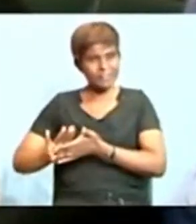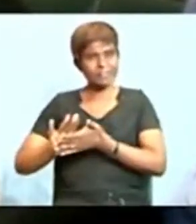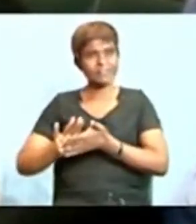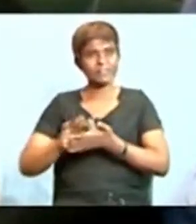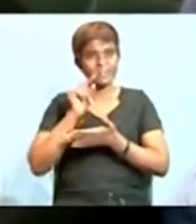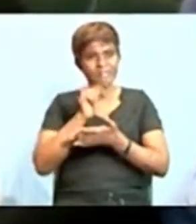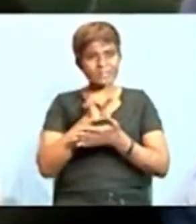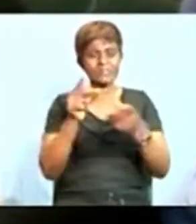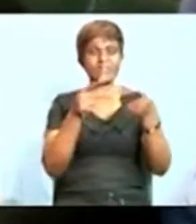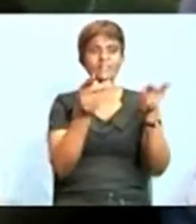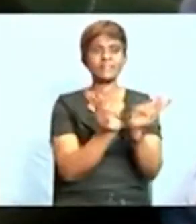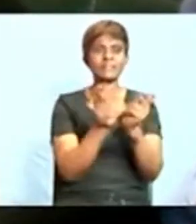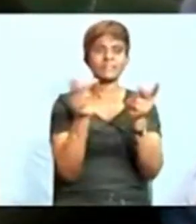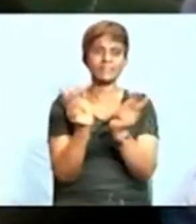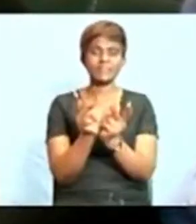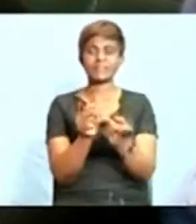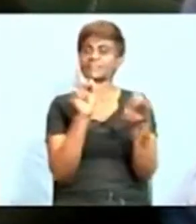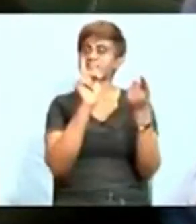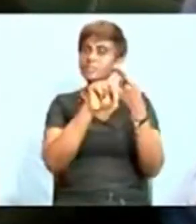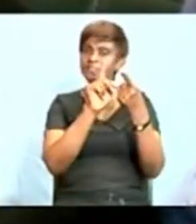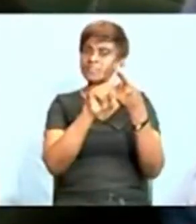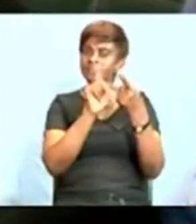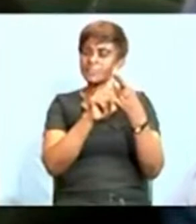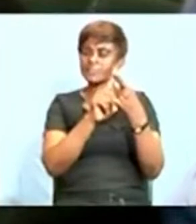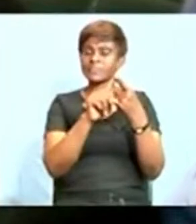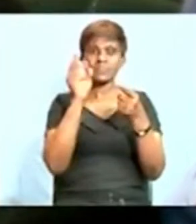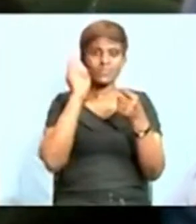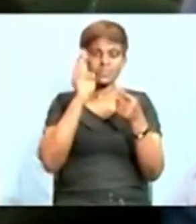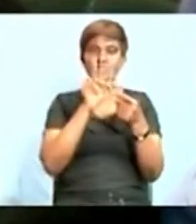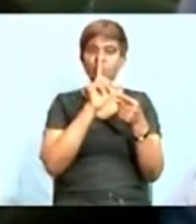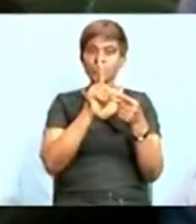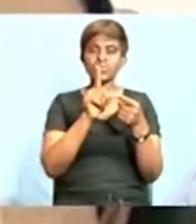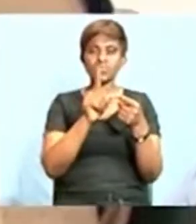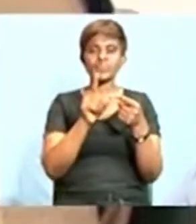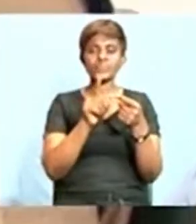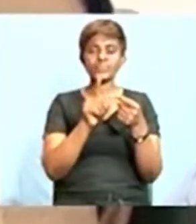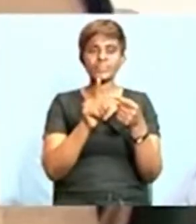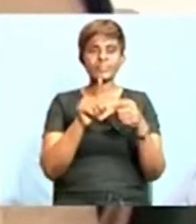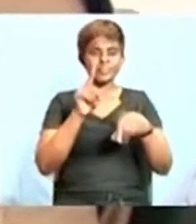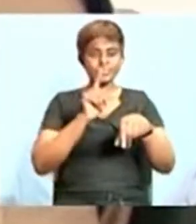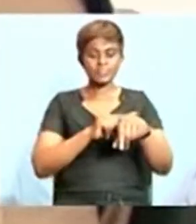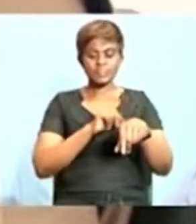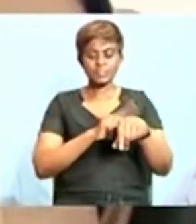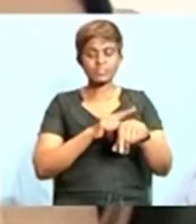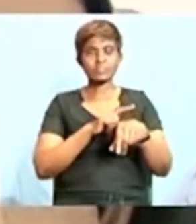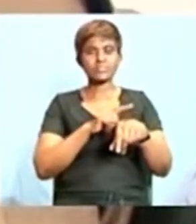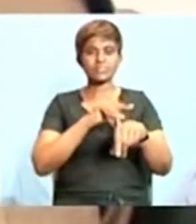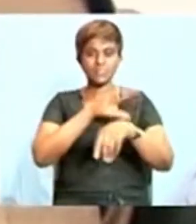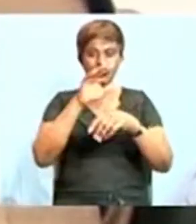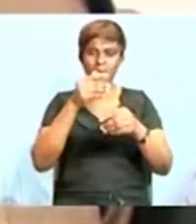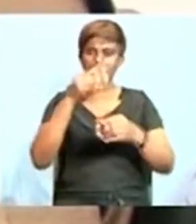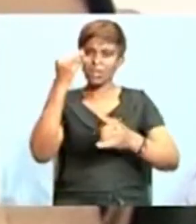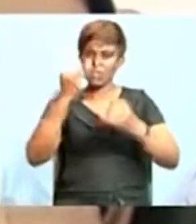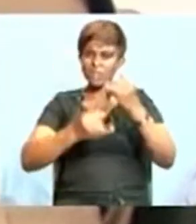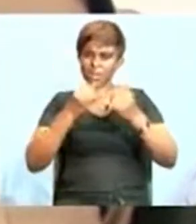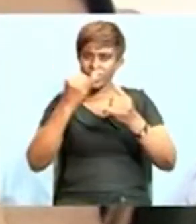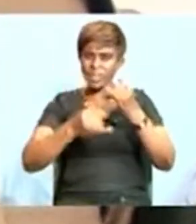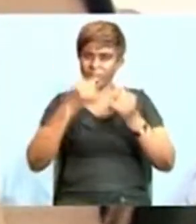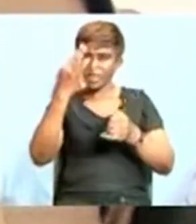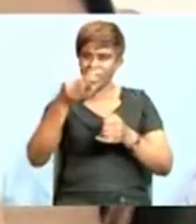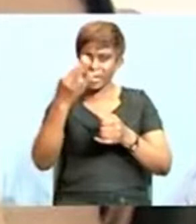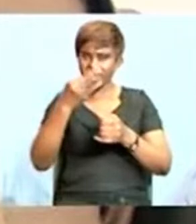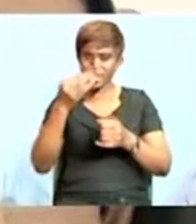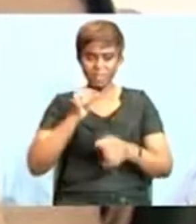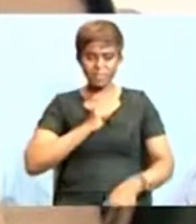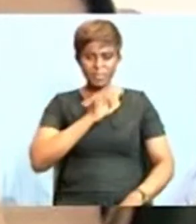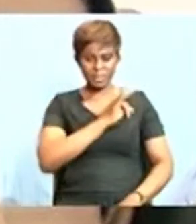our surroundings. 1. It will be mandatory during all last Fridays of the month for